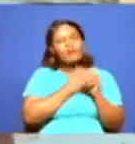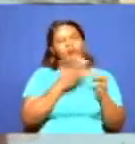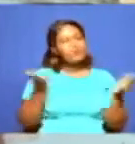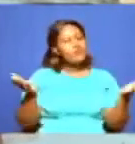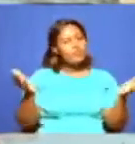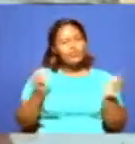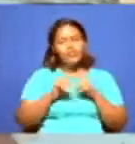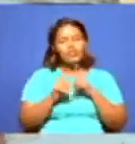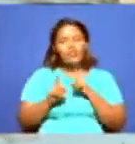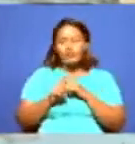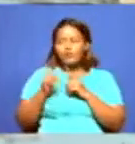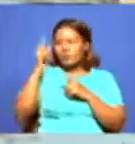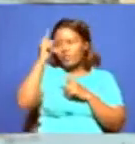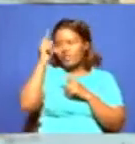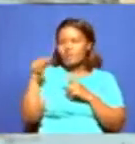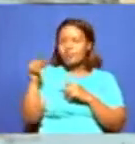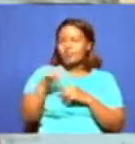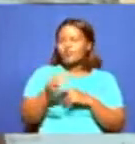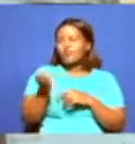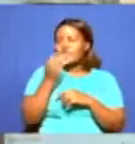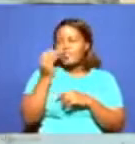making us not eat the better part of the